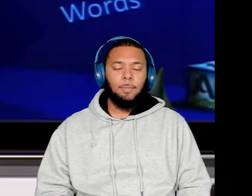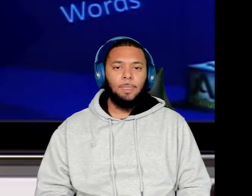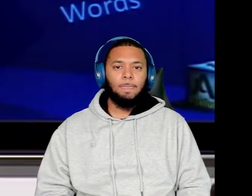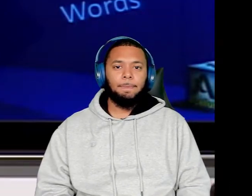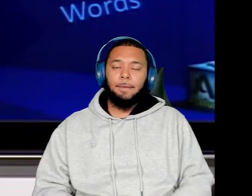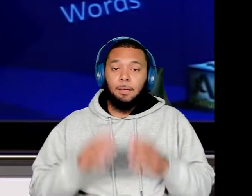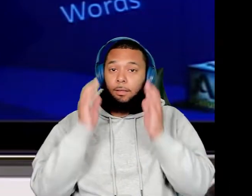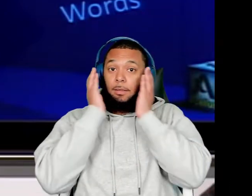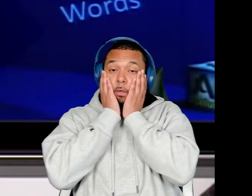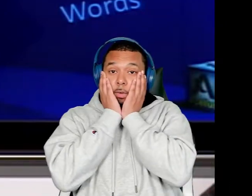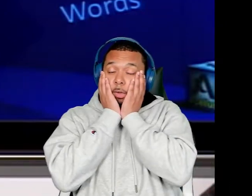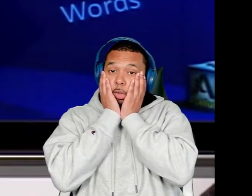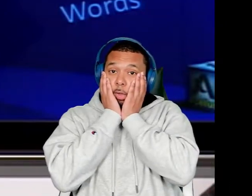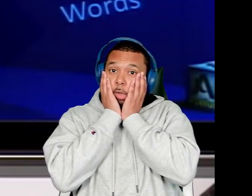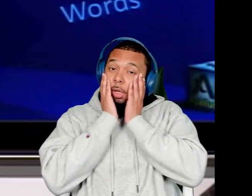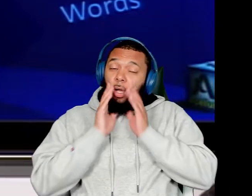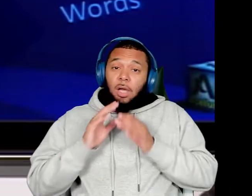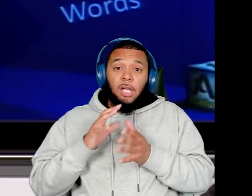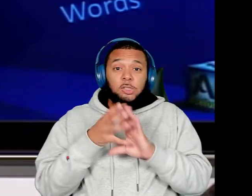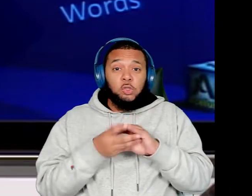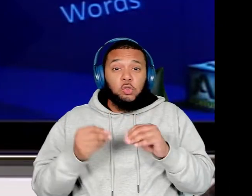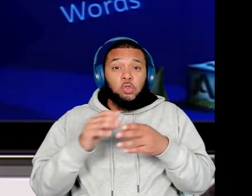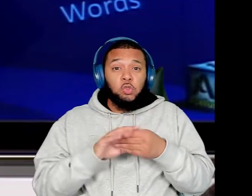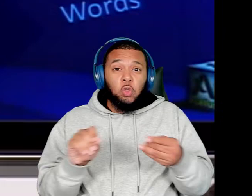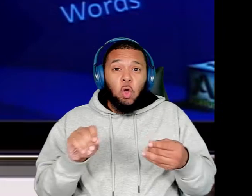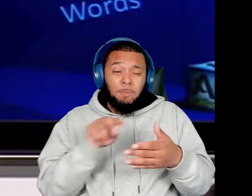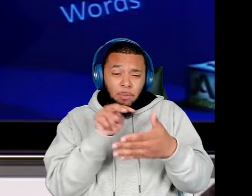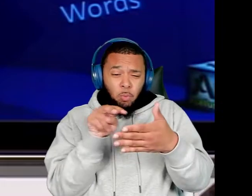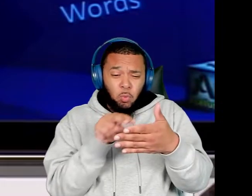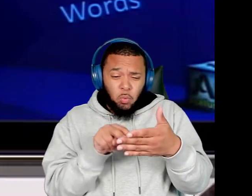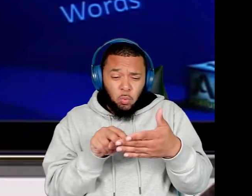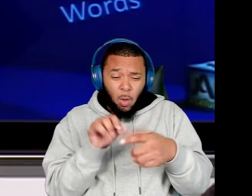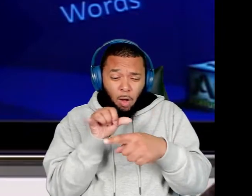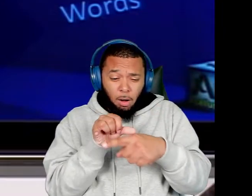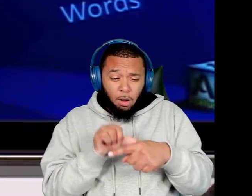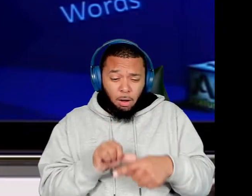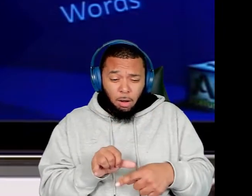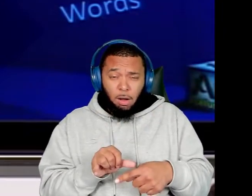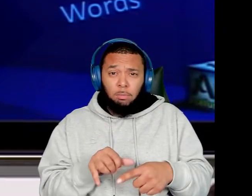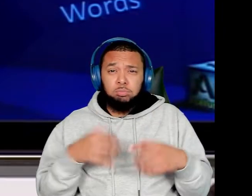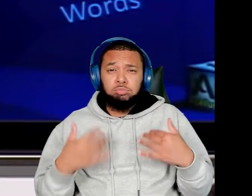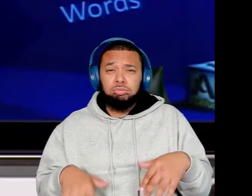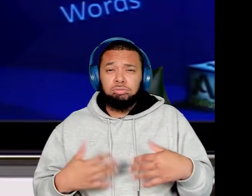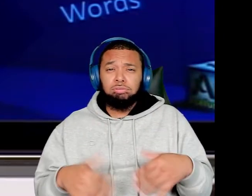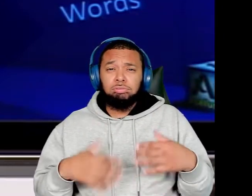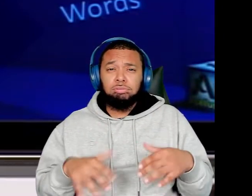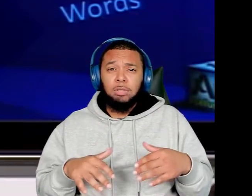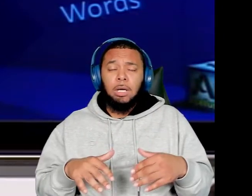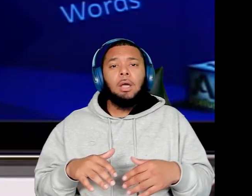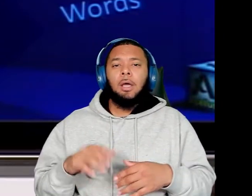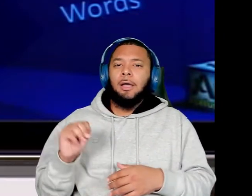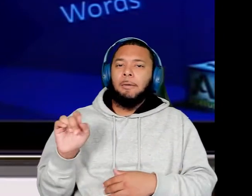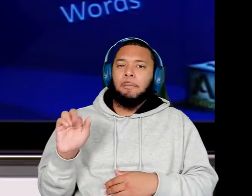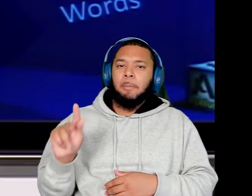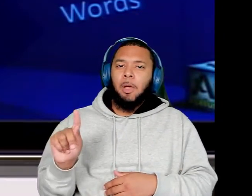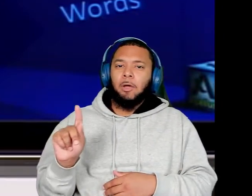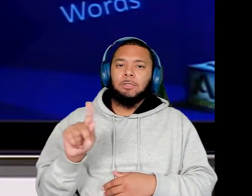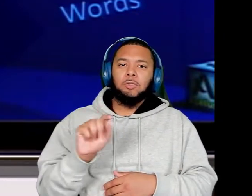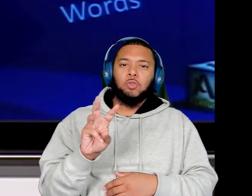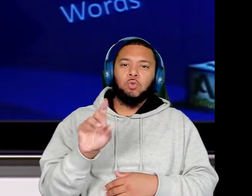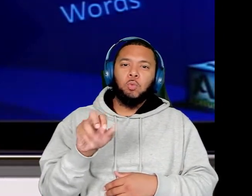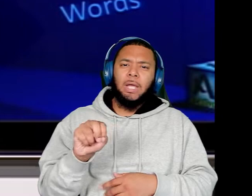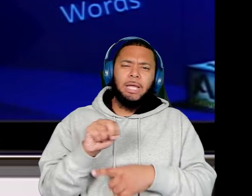oh my, in this story we have a lot of words that are big words. That's one of the beauties of Mark Twain. He uses some really great